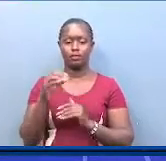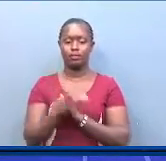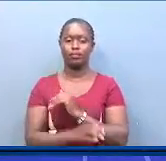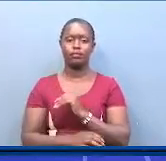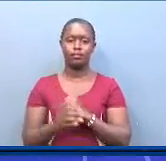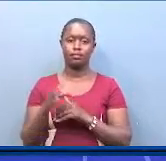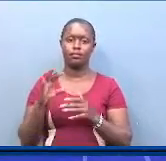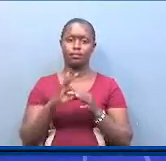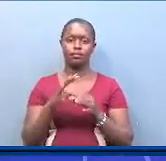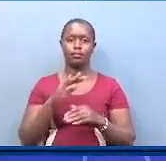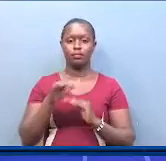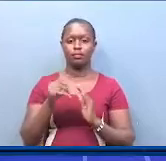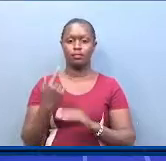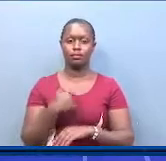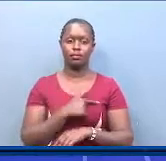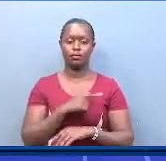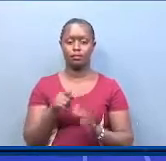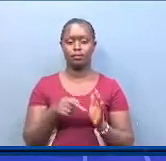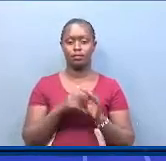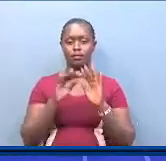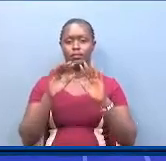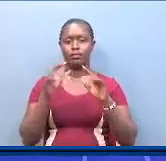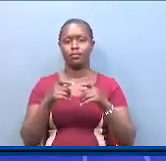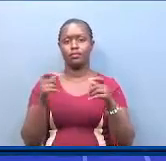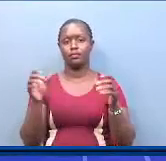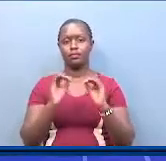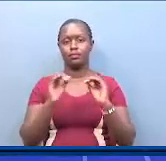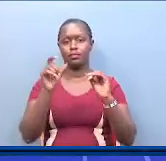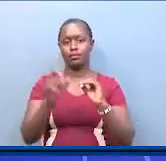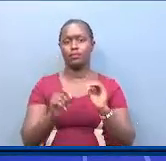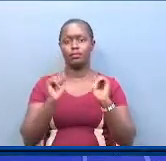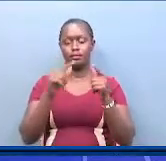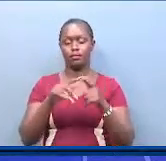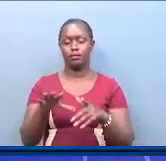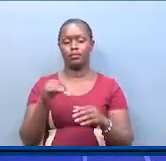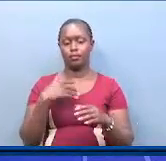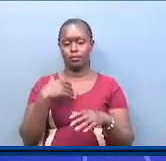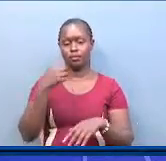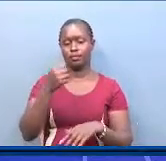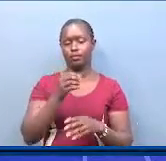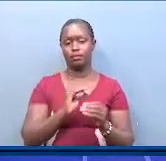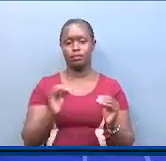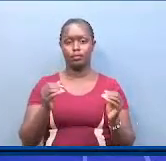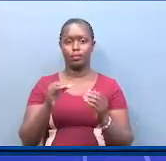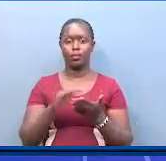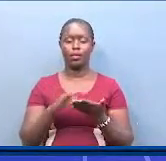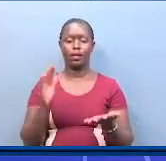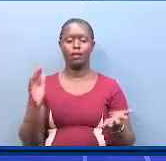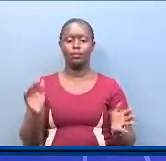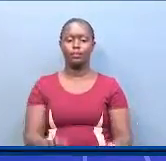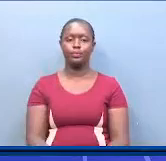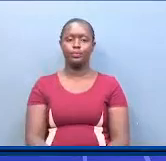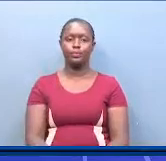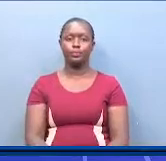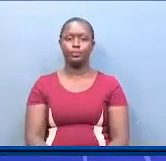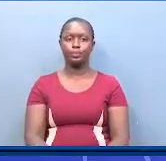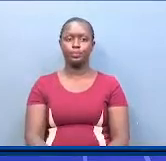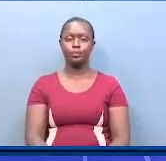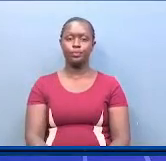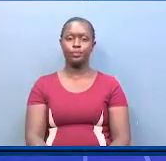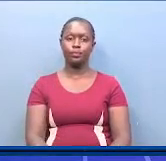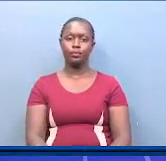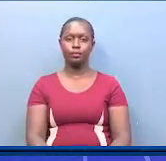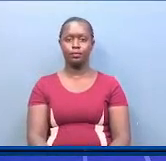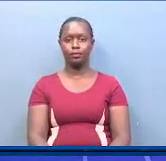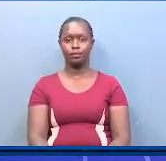belongs to all of us. The cake is very big, and nobody can actually take it and hold it, not anymore. So I want to assure Kenyans, we